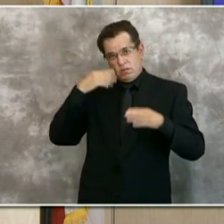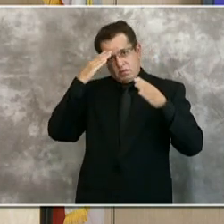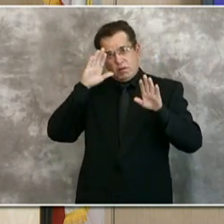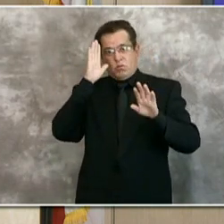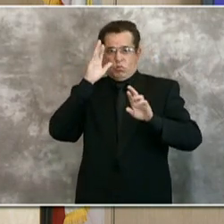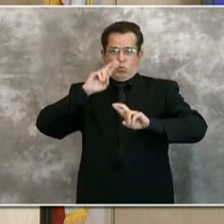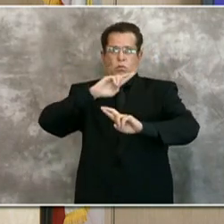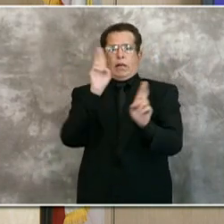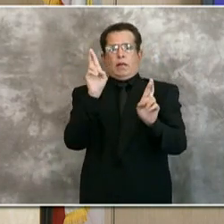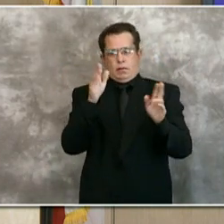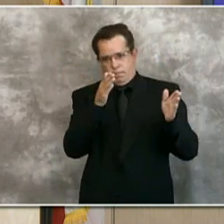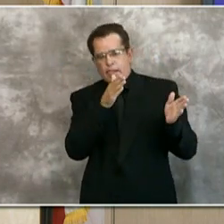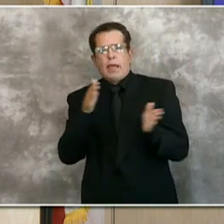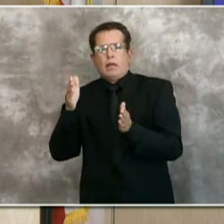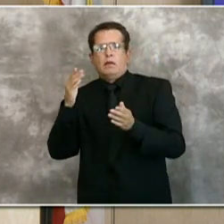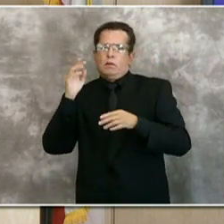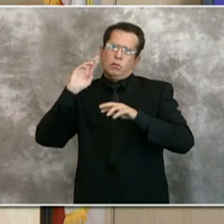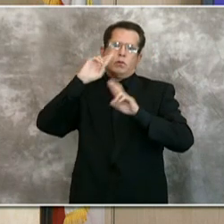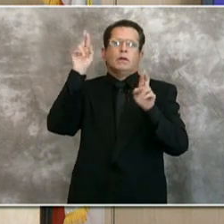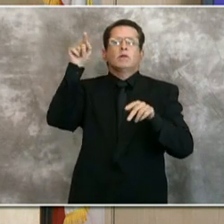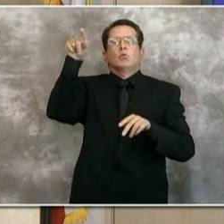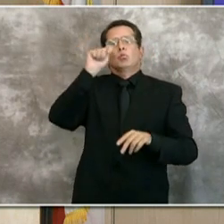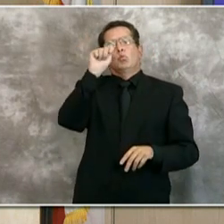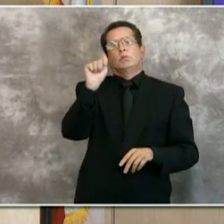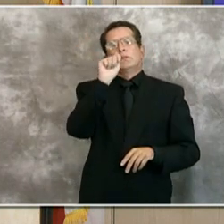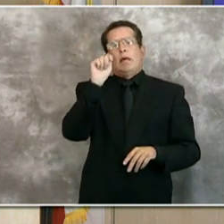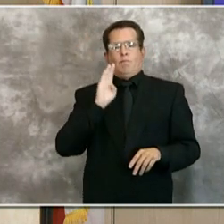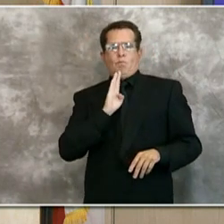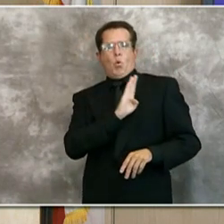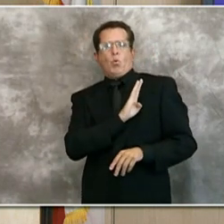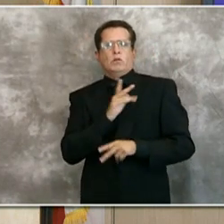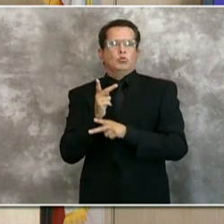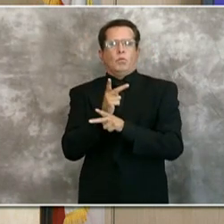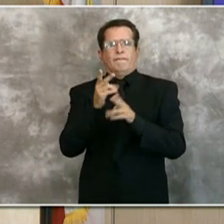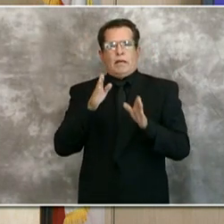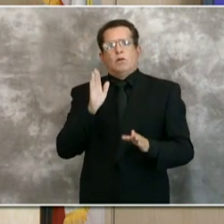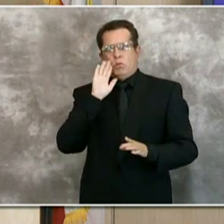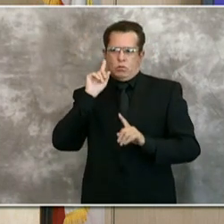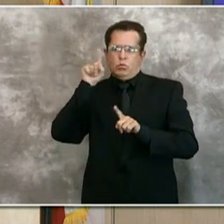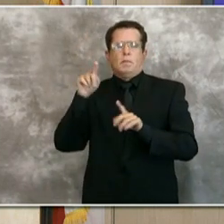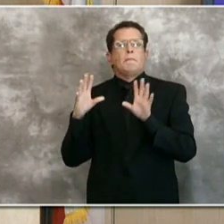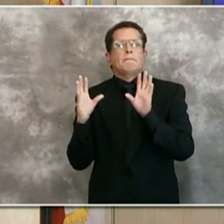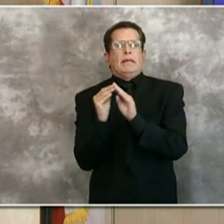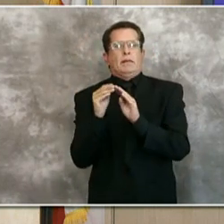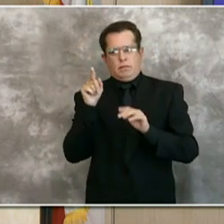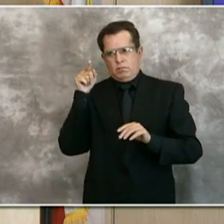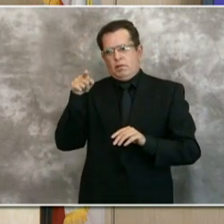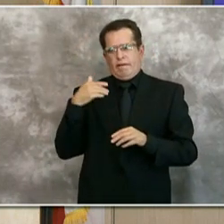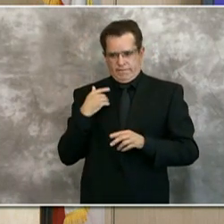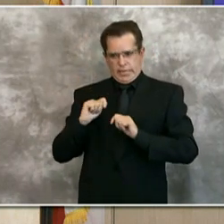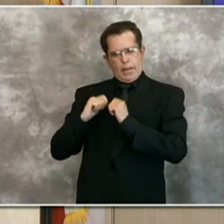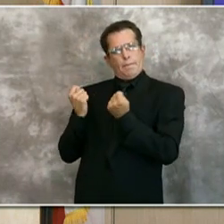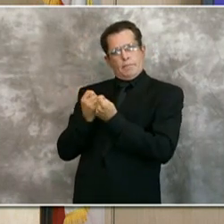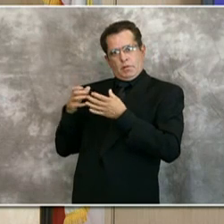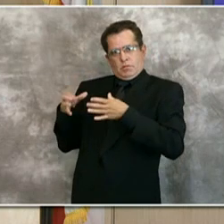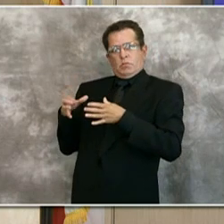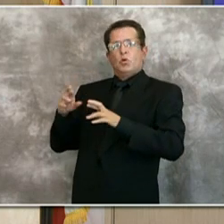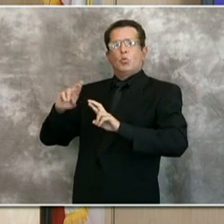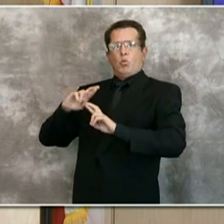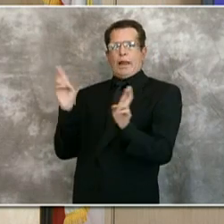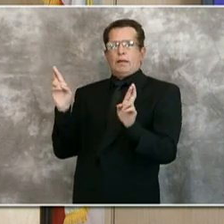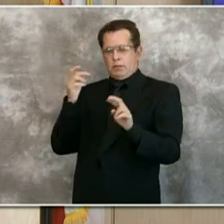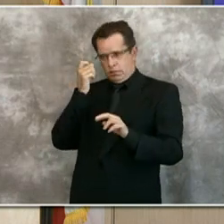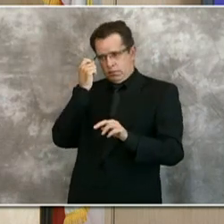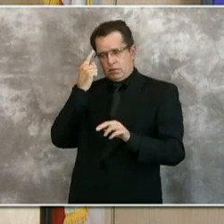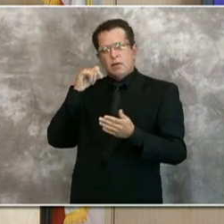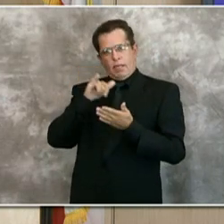plan presented at our Tuesday Board of Supervisors meeting. I want to be clear, however, that this would be in addition